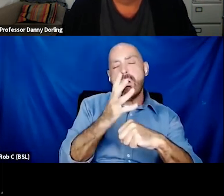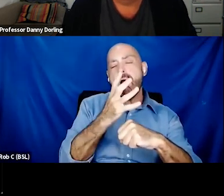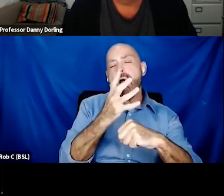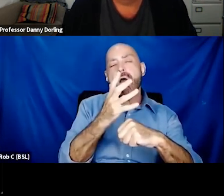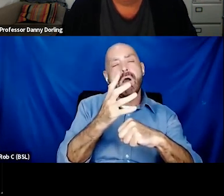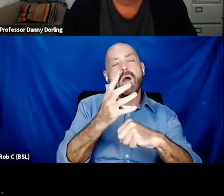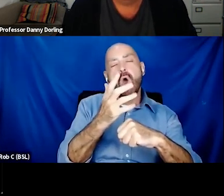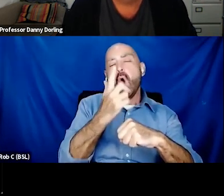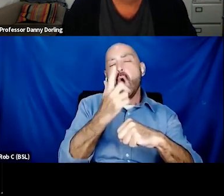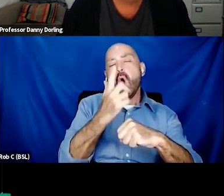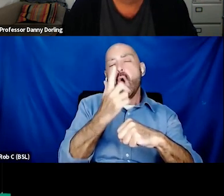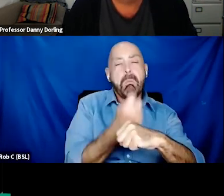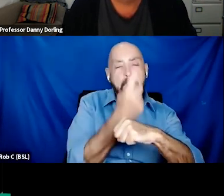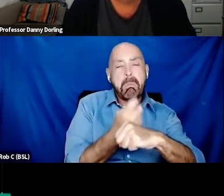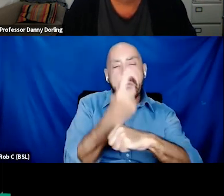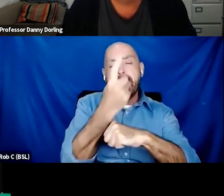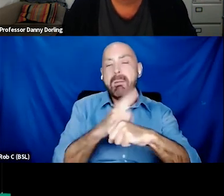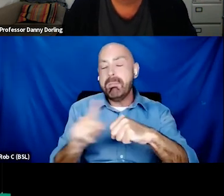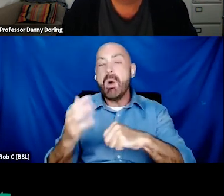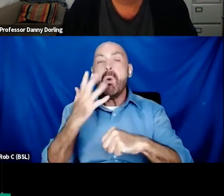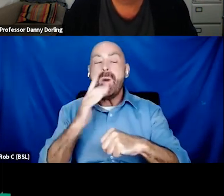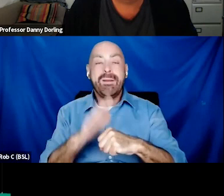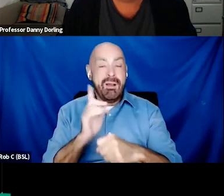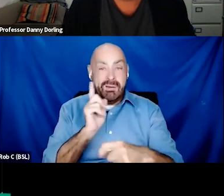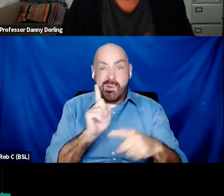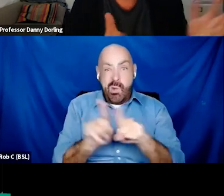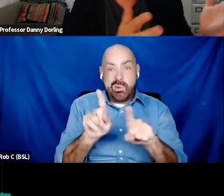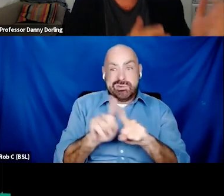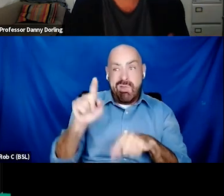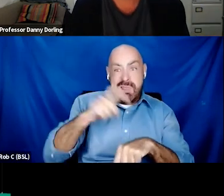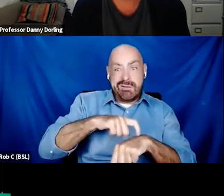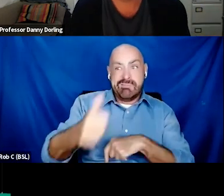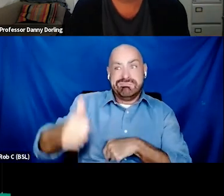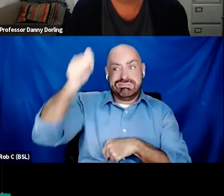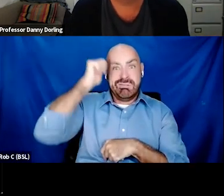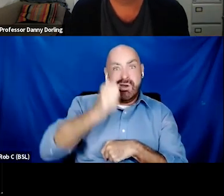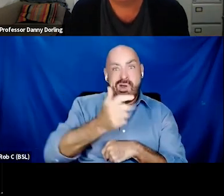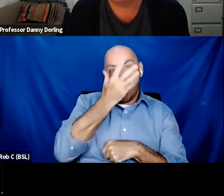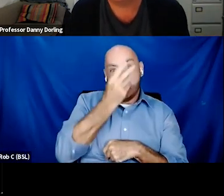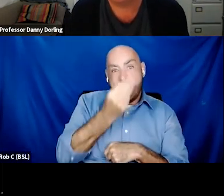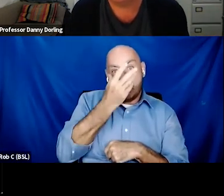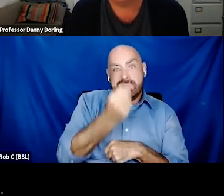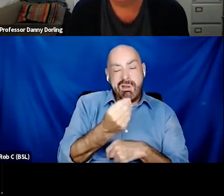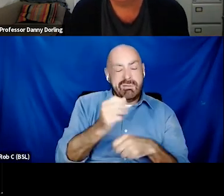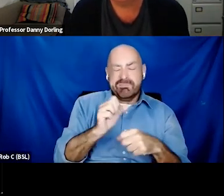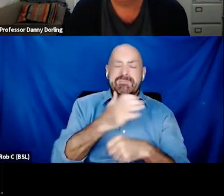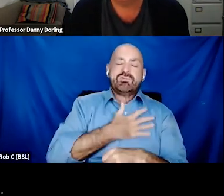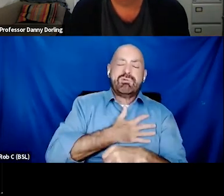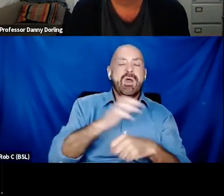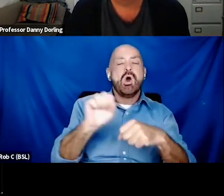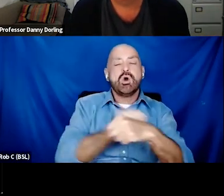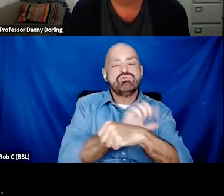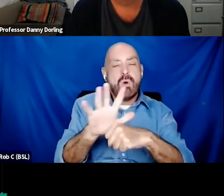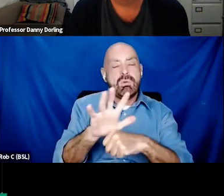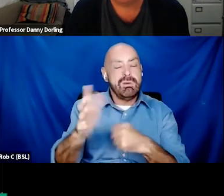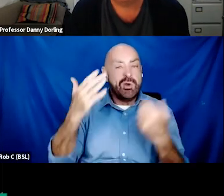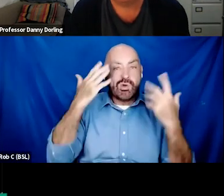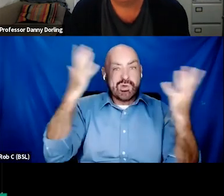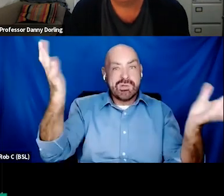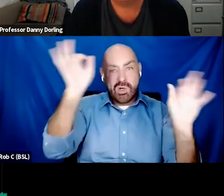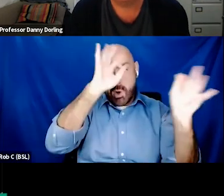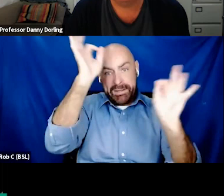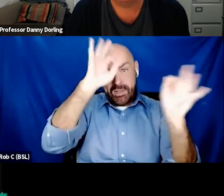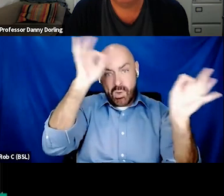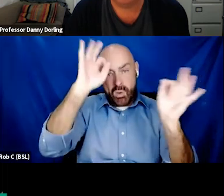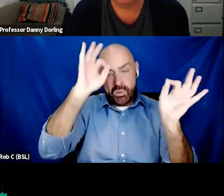And of course, people didn't know it was a coronavirus pandemic then. They would have thought it was influenza. It just went on and on. And what's different